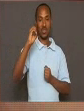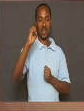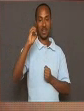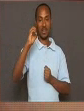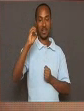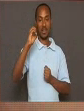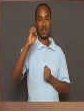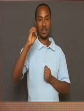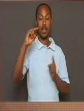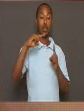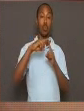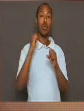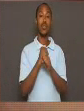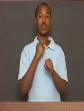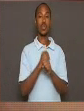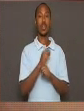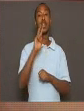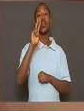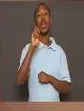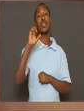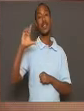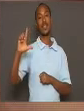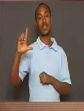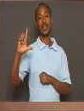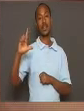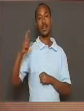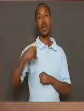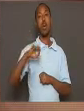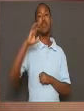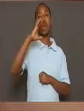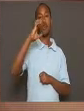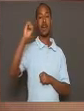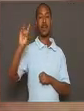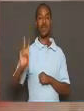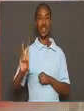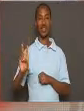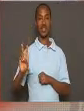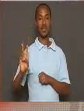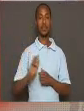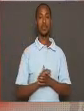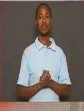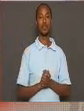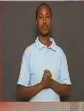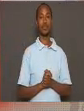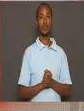monoxide to produce 20 liters of carbon dioxide.